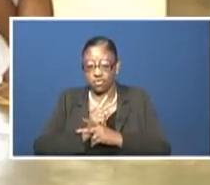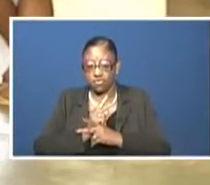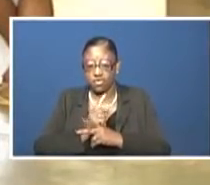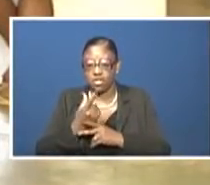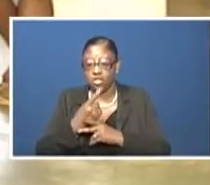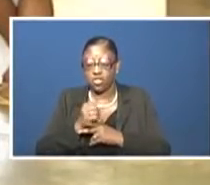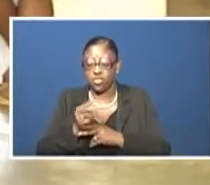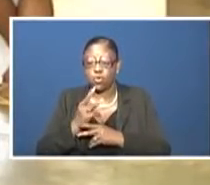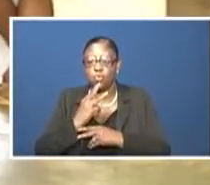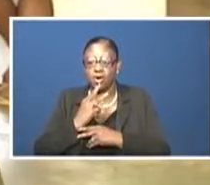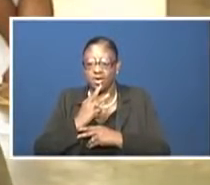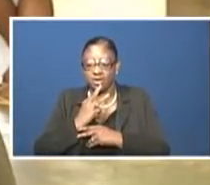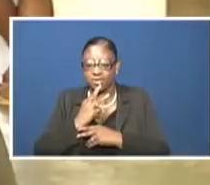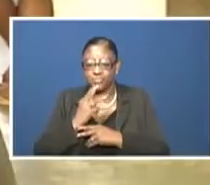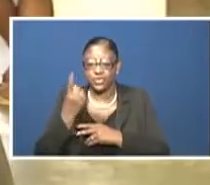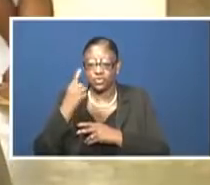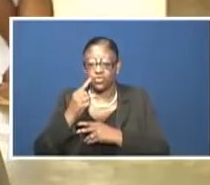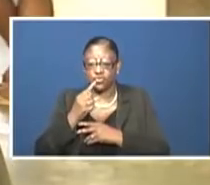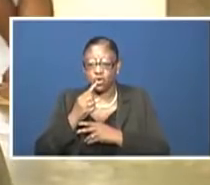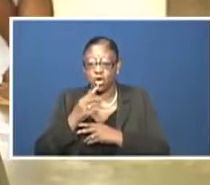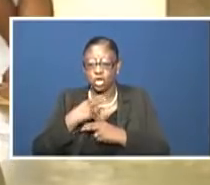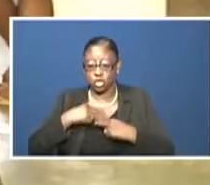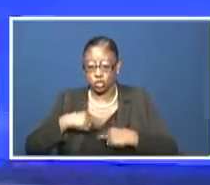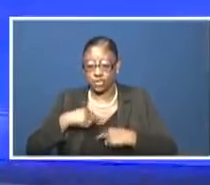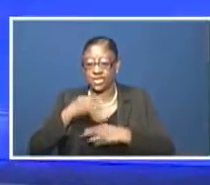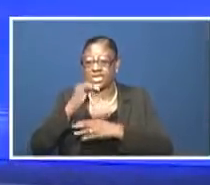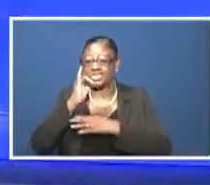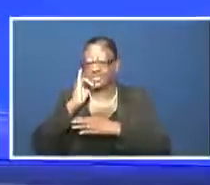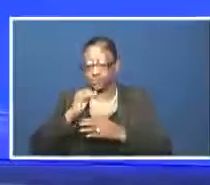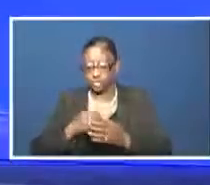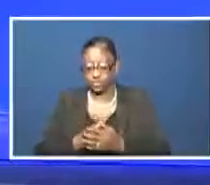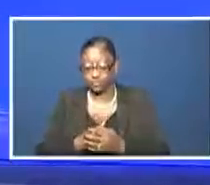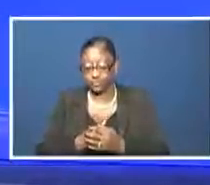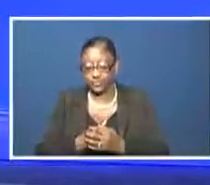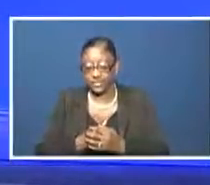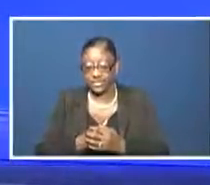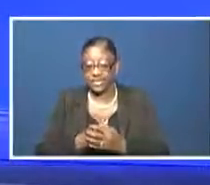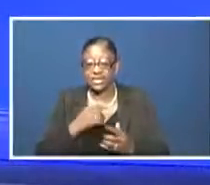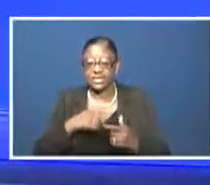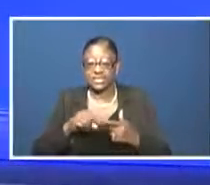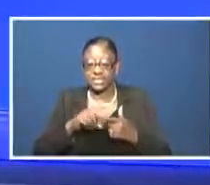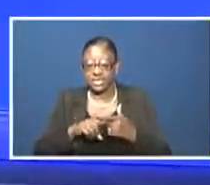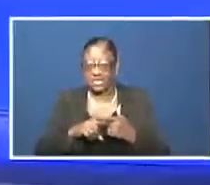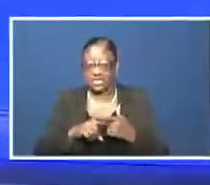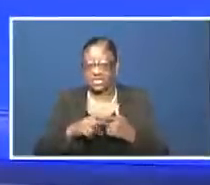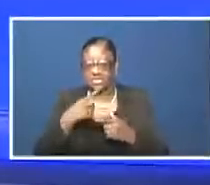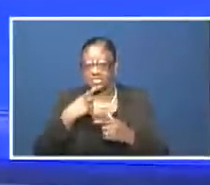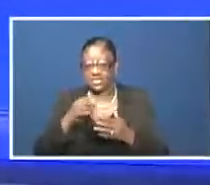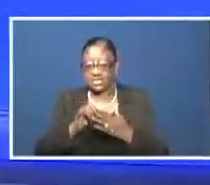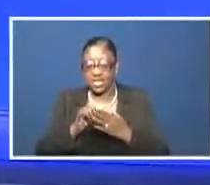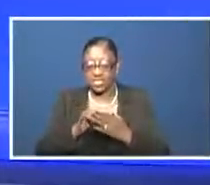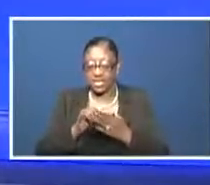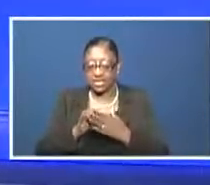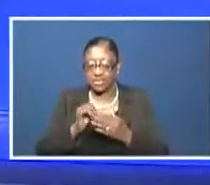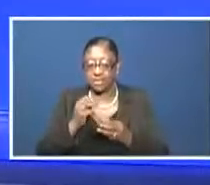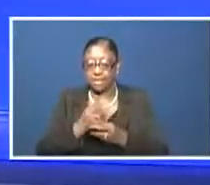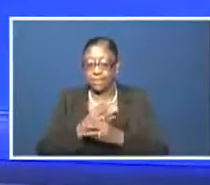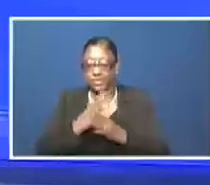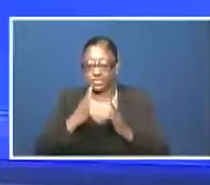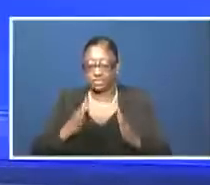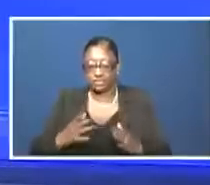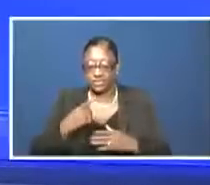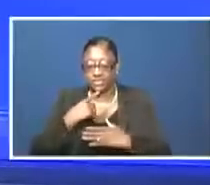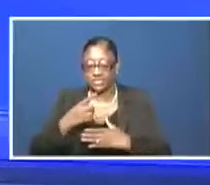water for human consumption. Now, while the arrears figure escapes him, the minister acknowledges that in the case of